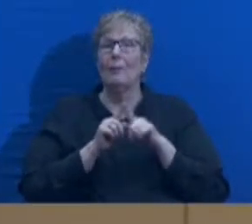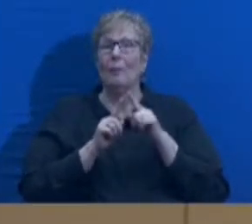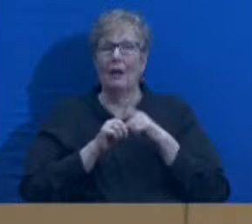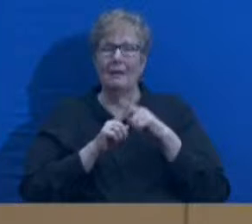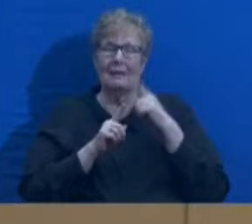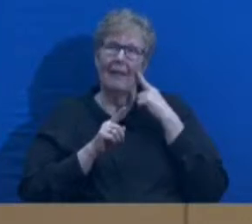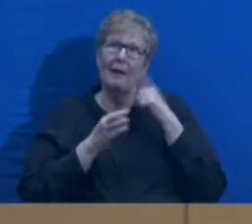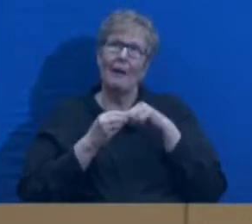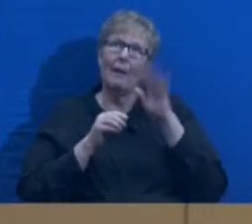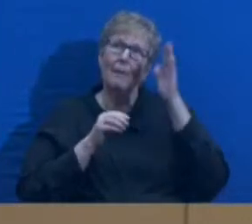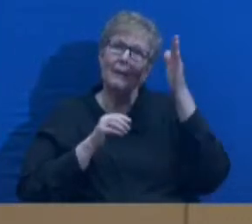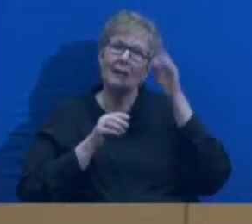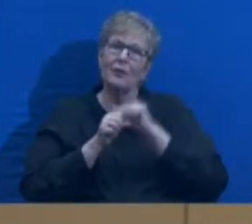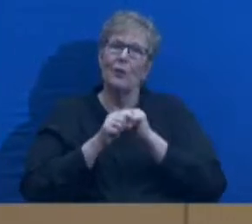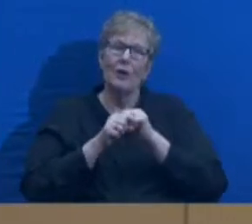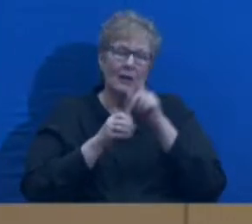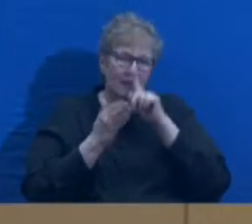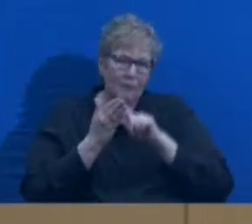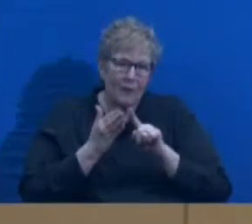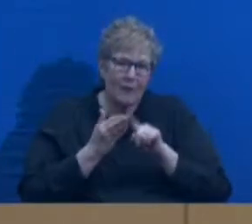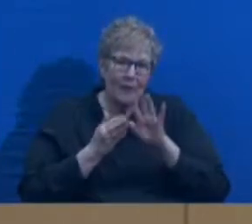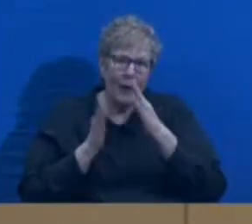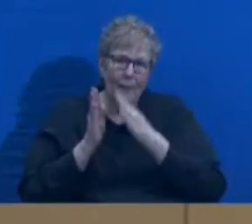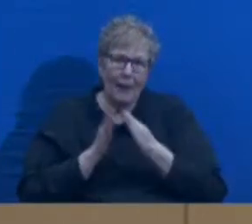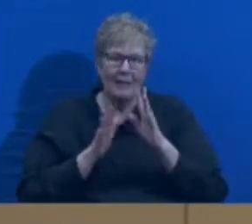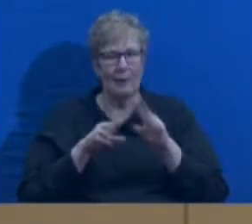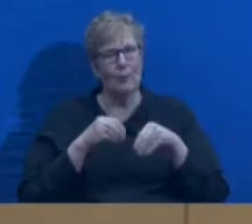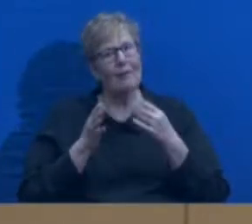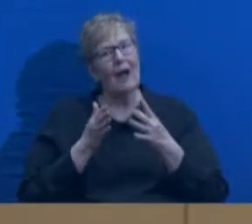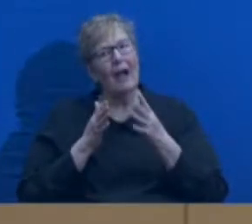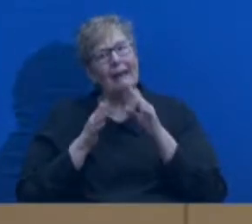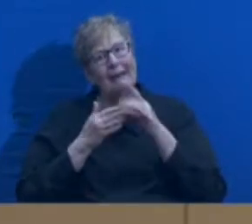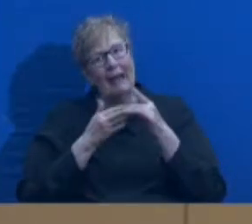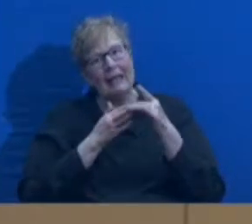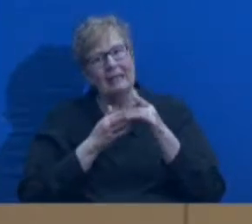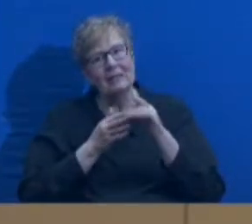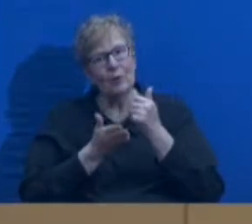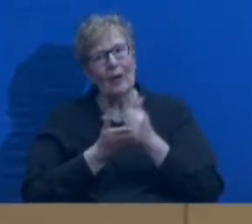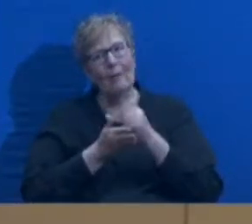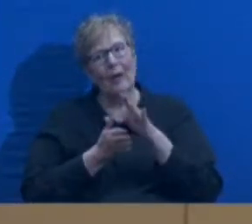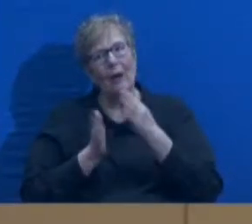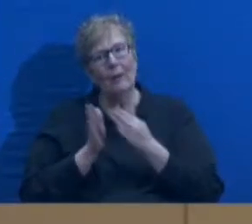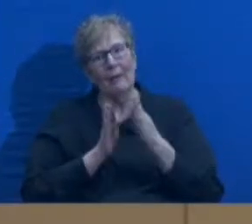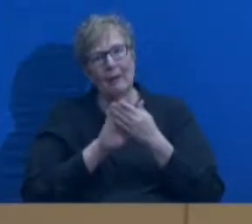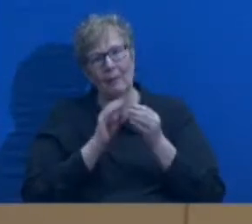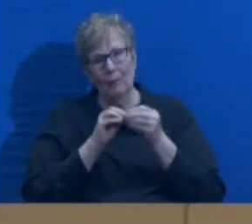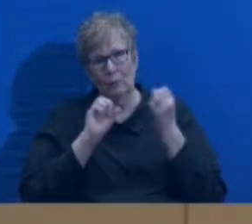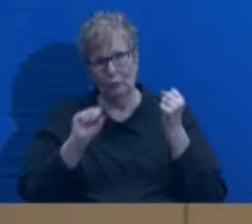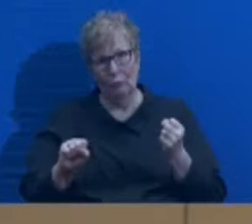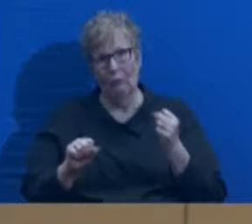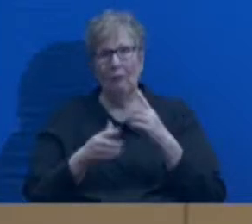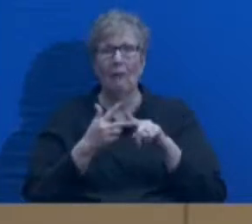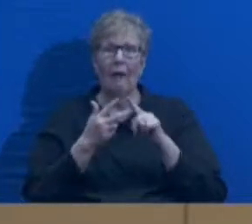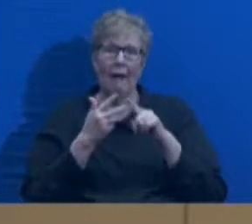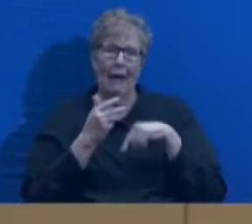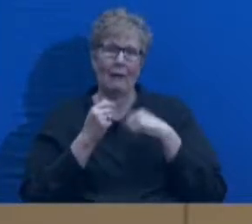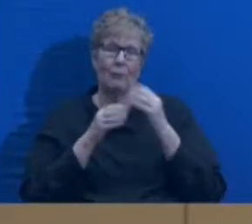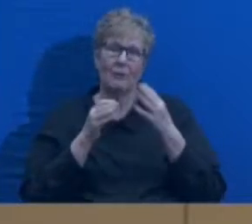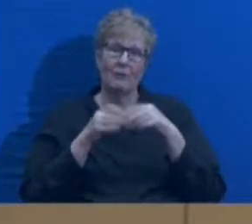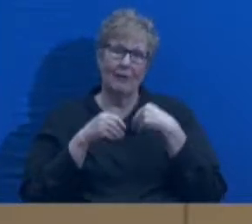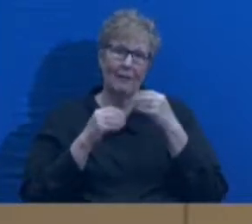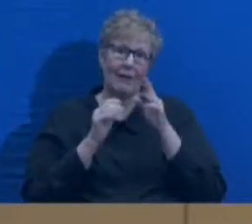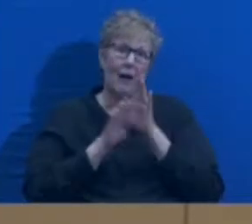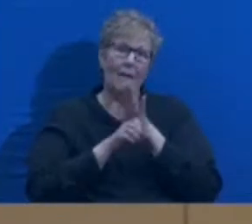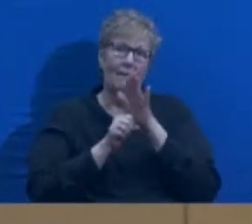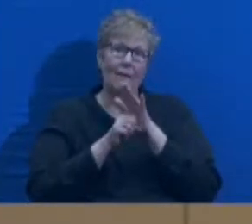on, reviewing plans and providing guidance to strengthen those plans, and assuring appropriate access to supplies, PPE